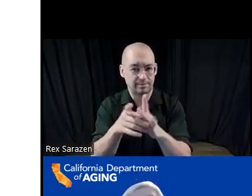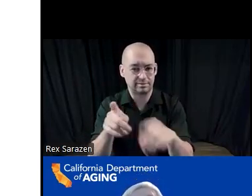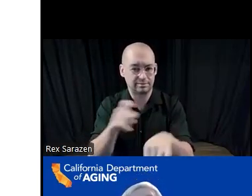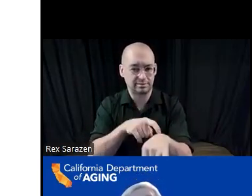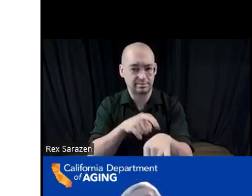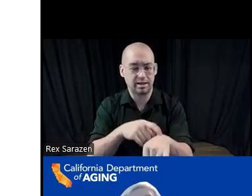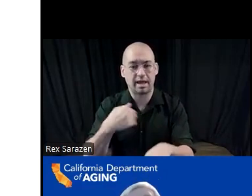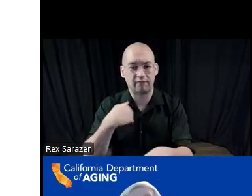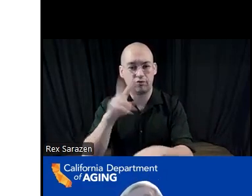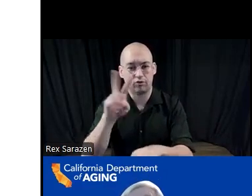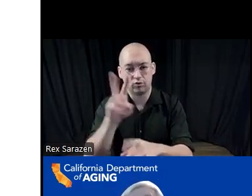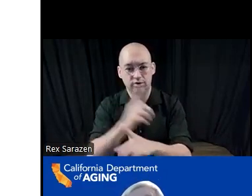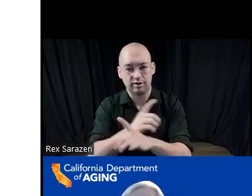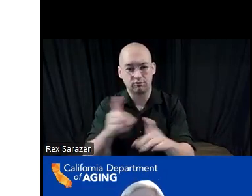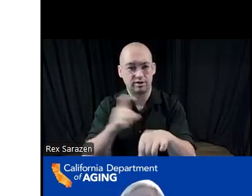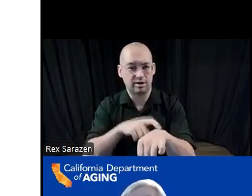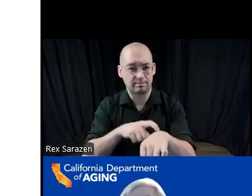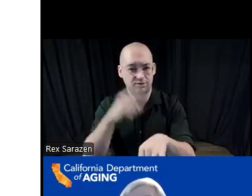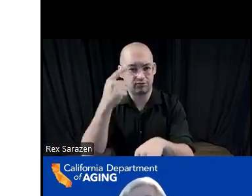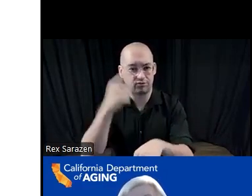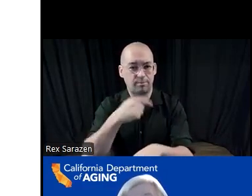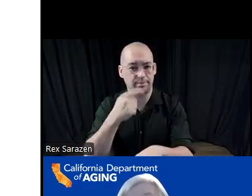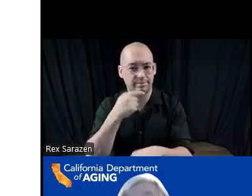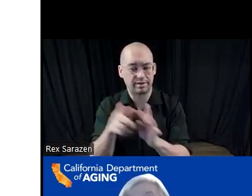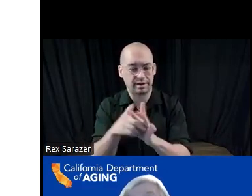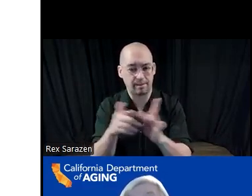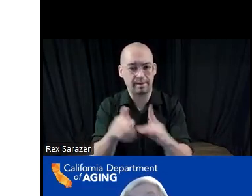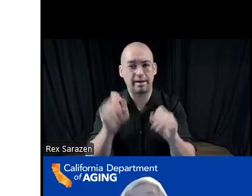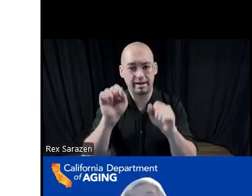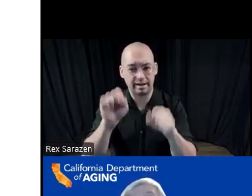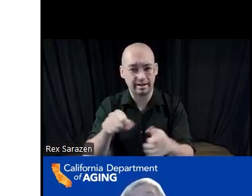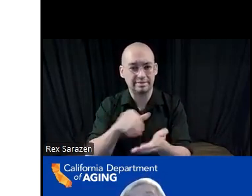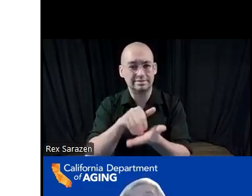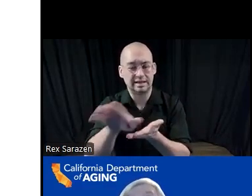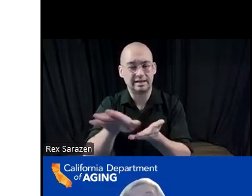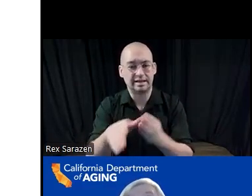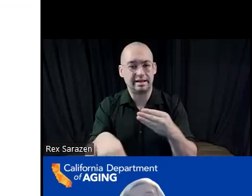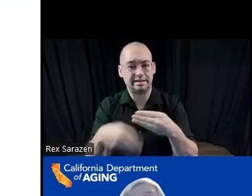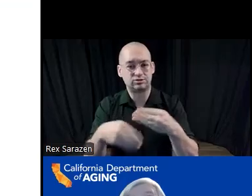agenda. You can send additional public comments